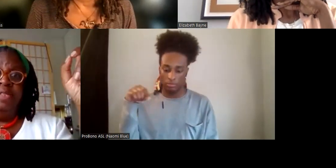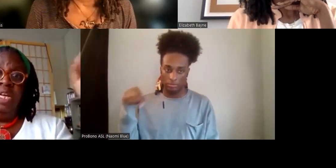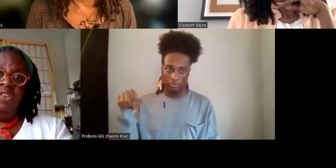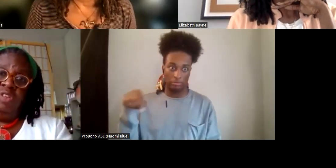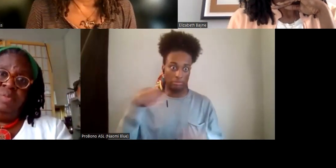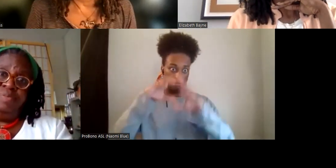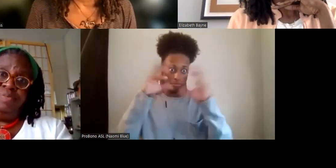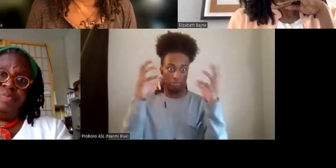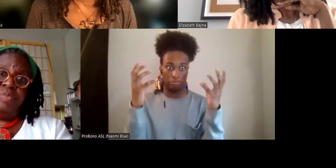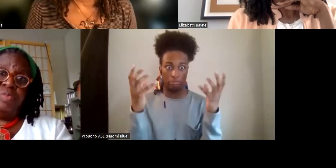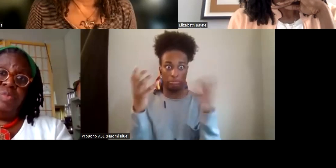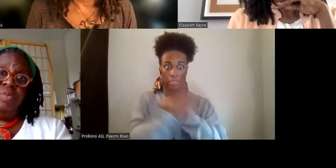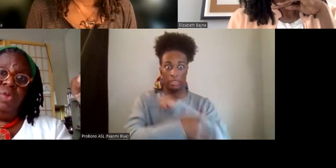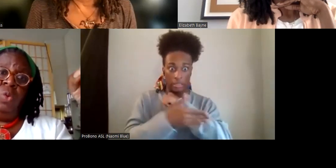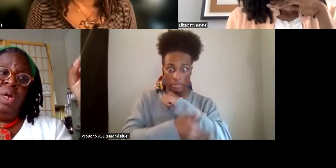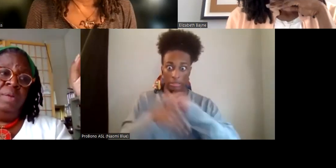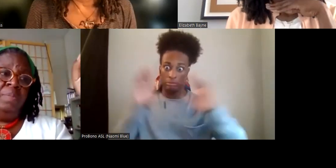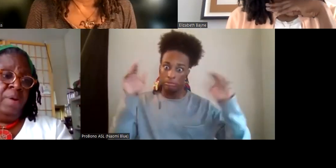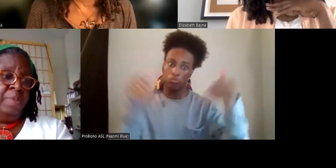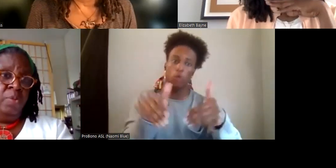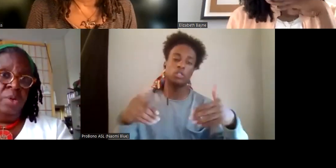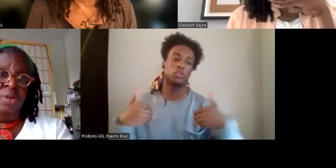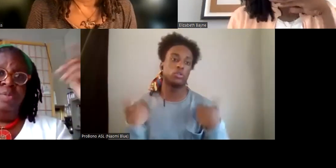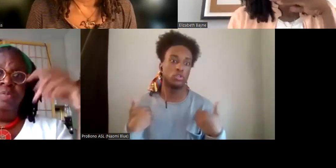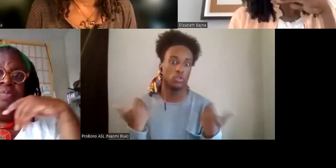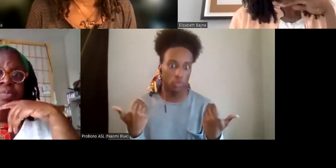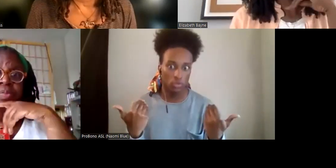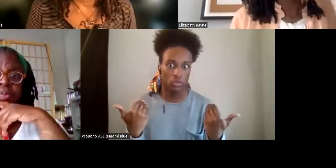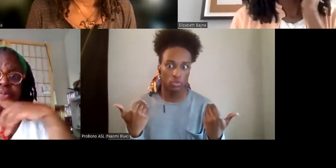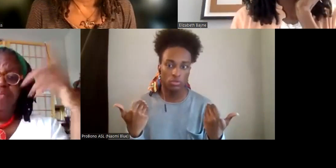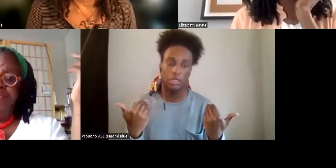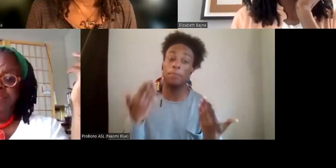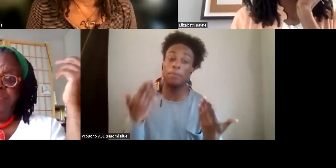oriented country, or perhaps world.